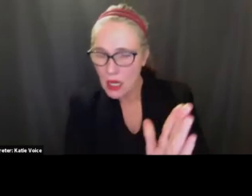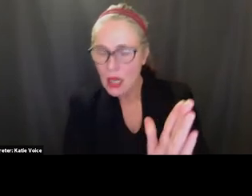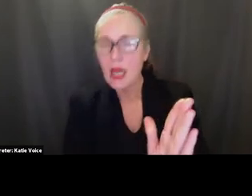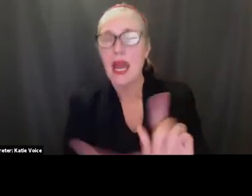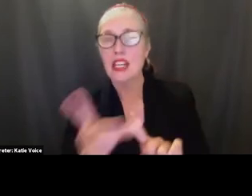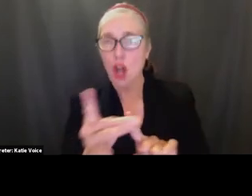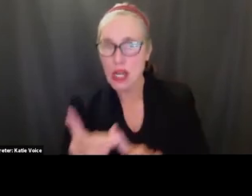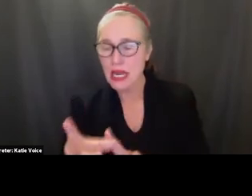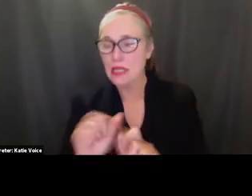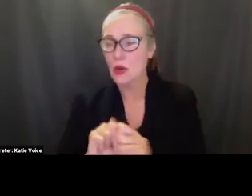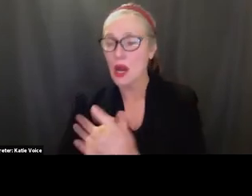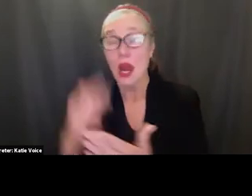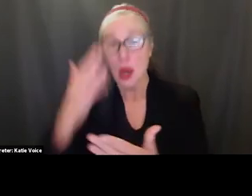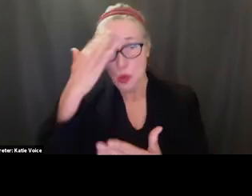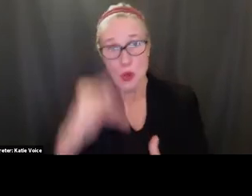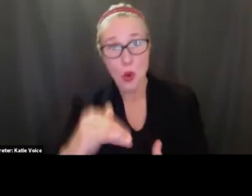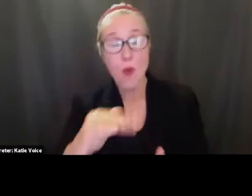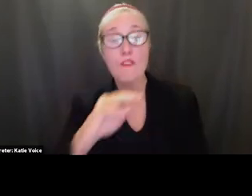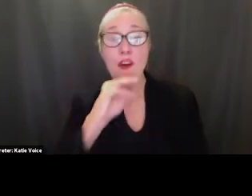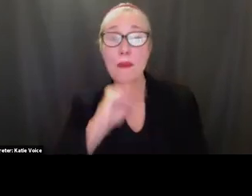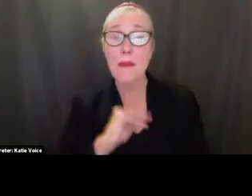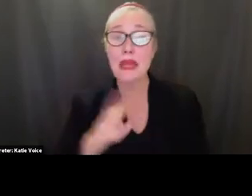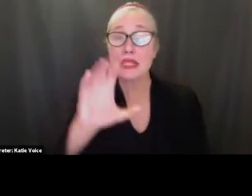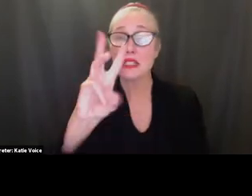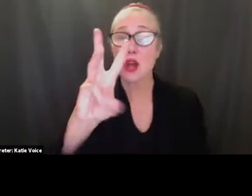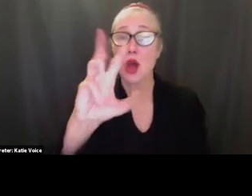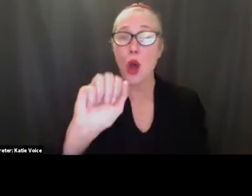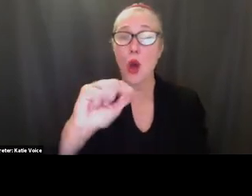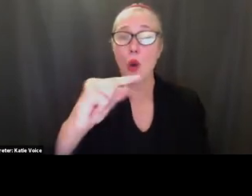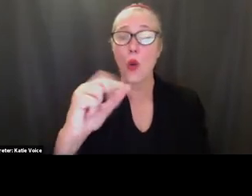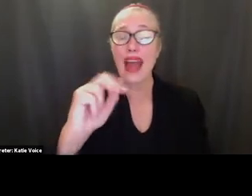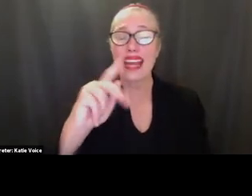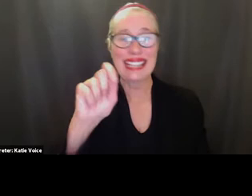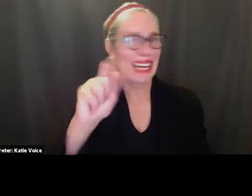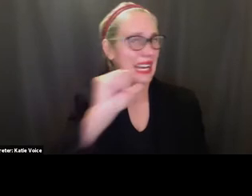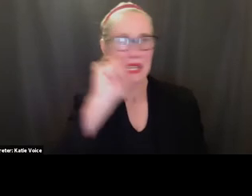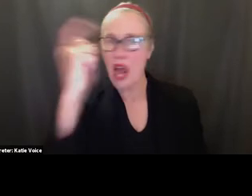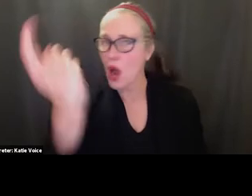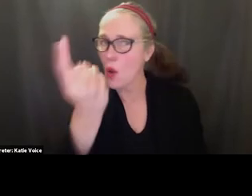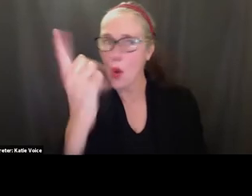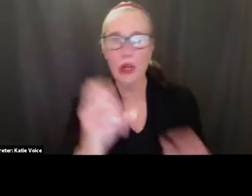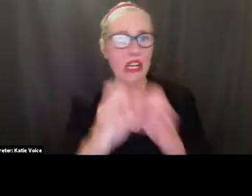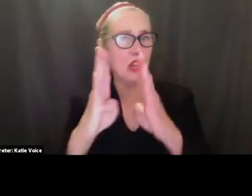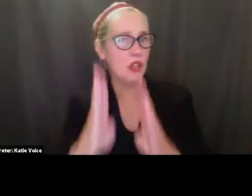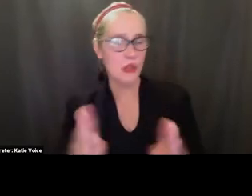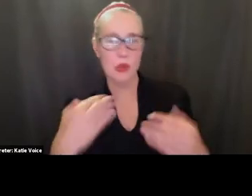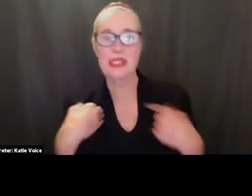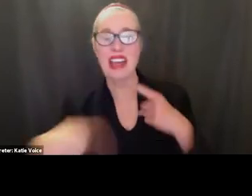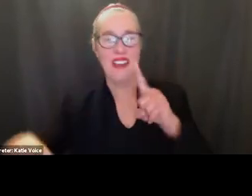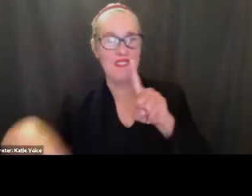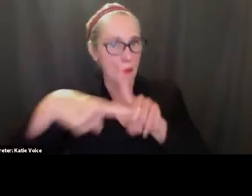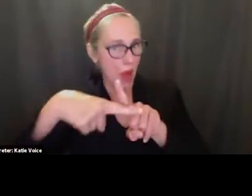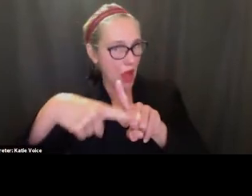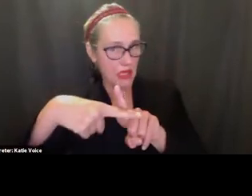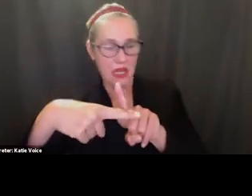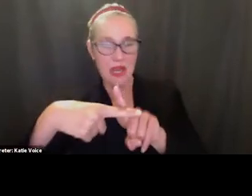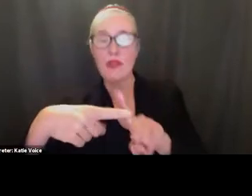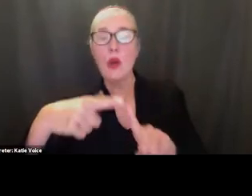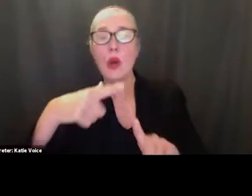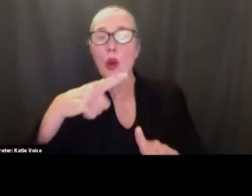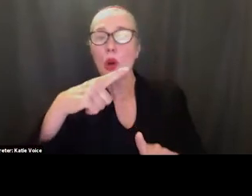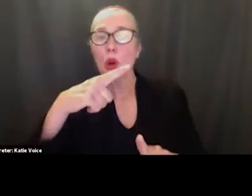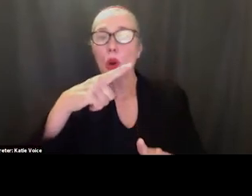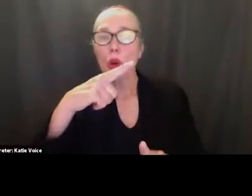miss wagoneck's report that it's not just the students that are ending up positive that might not uh be